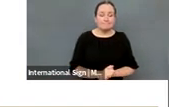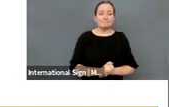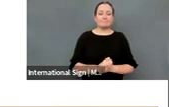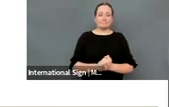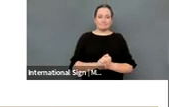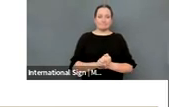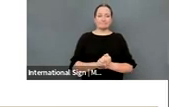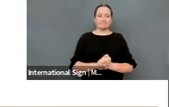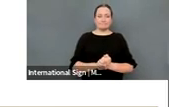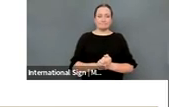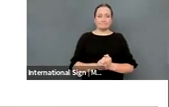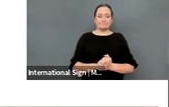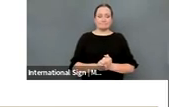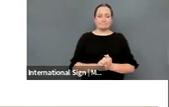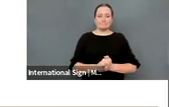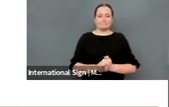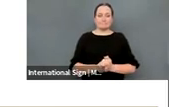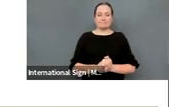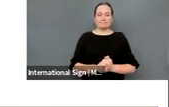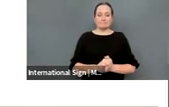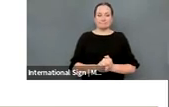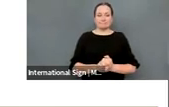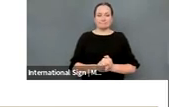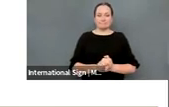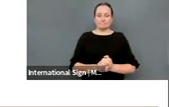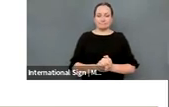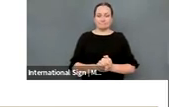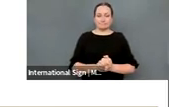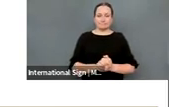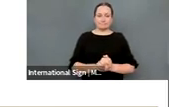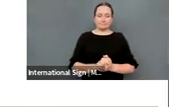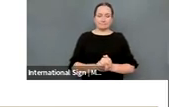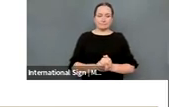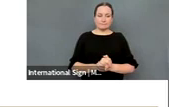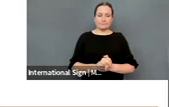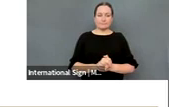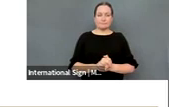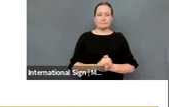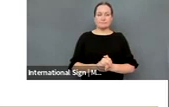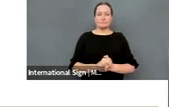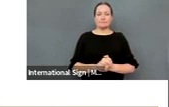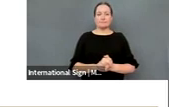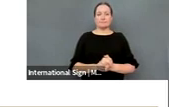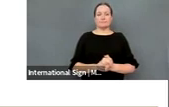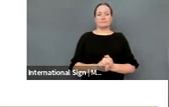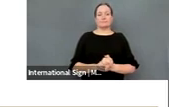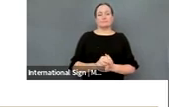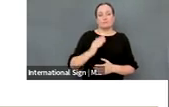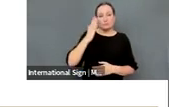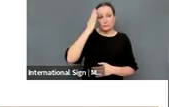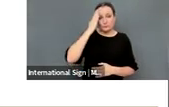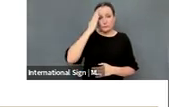Yeah, so we are talking a lot of the context of changing world nowadays, and